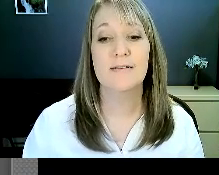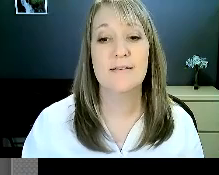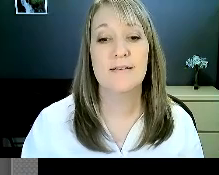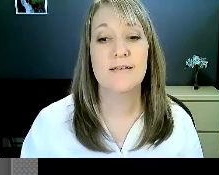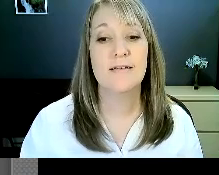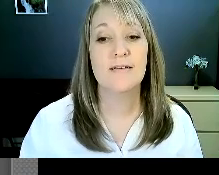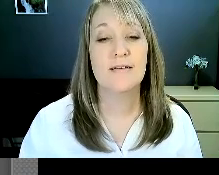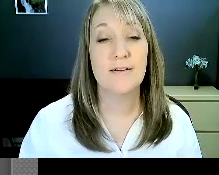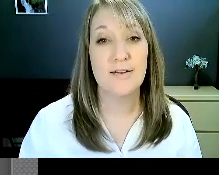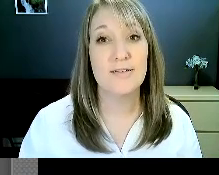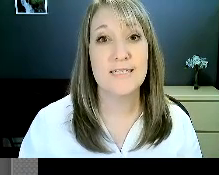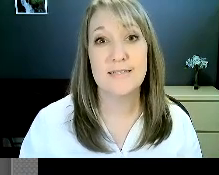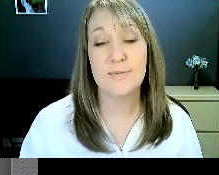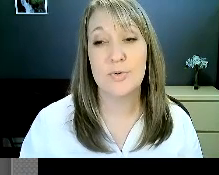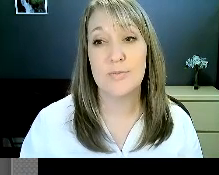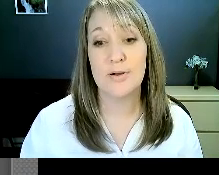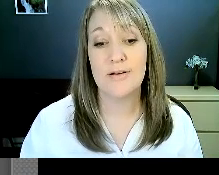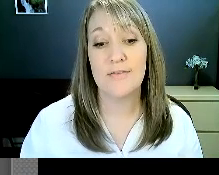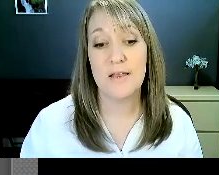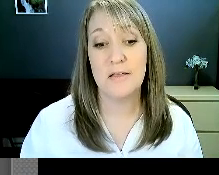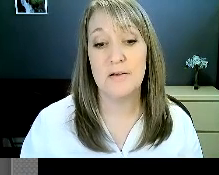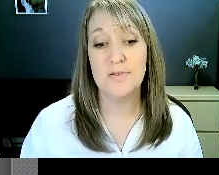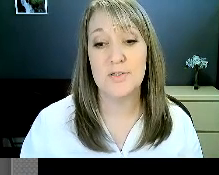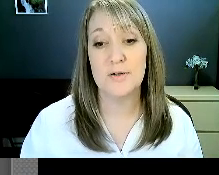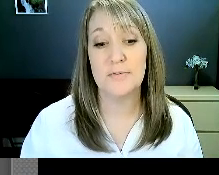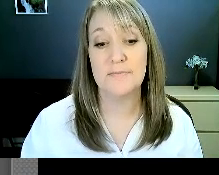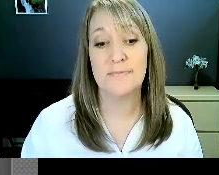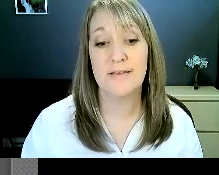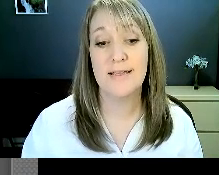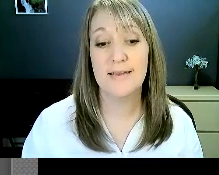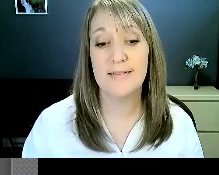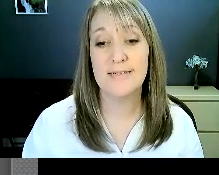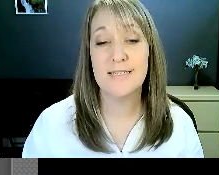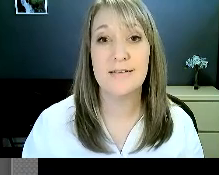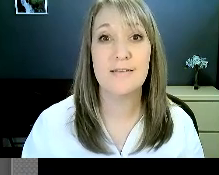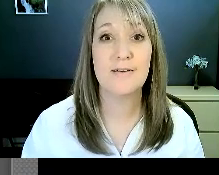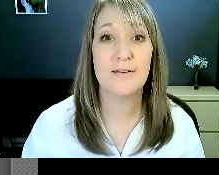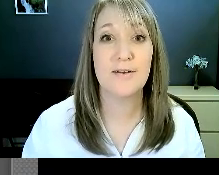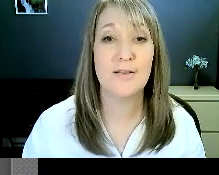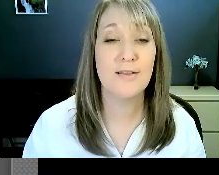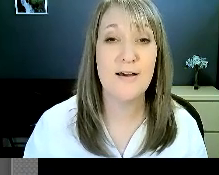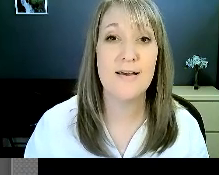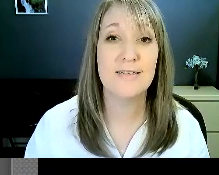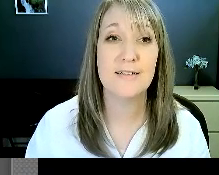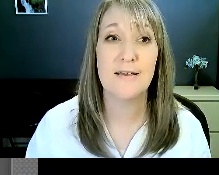Well, art is an important part of any culture. And